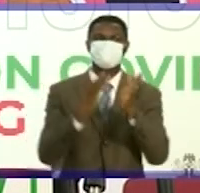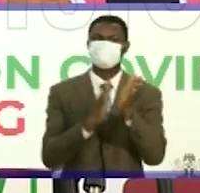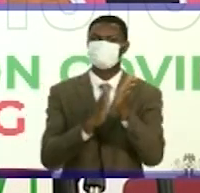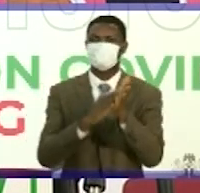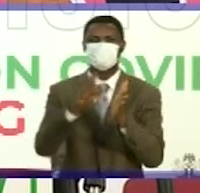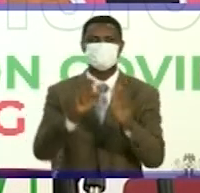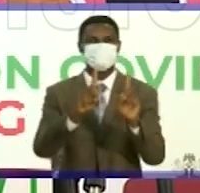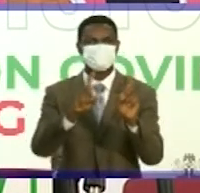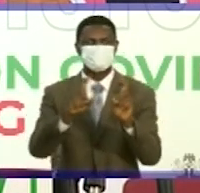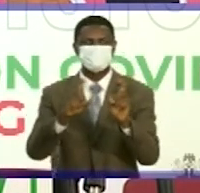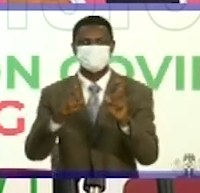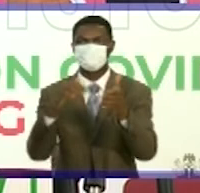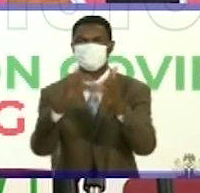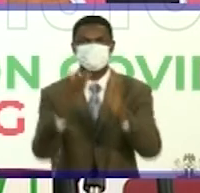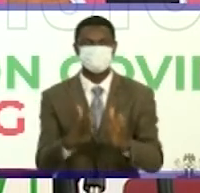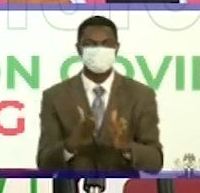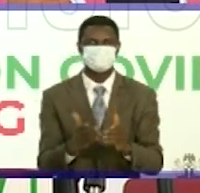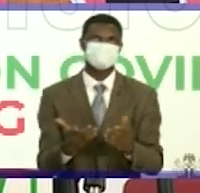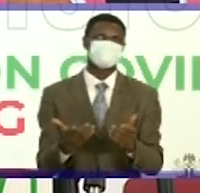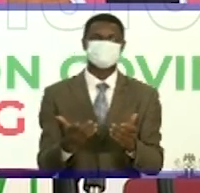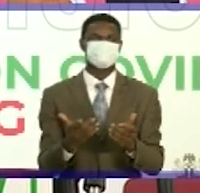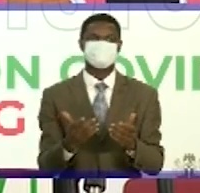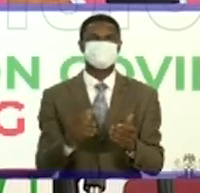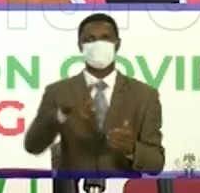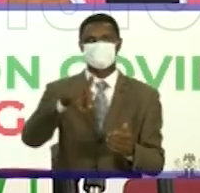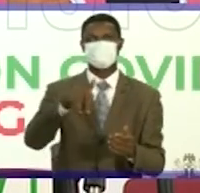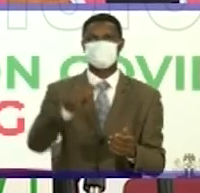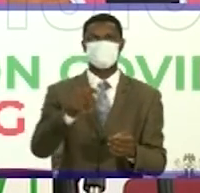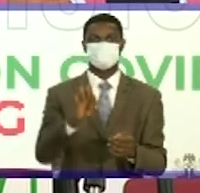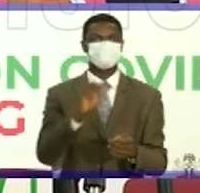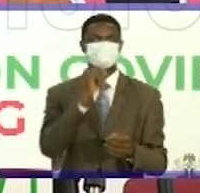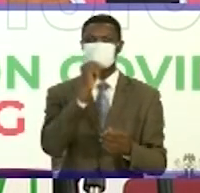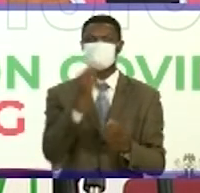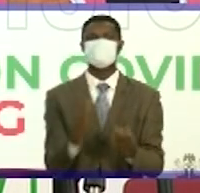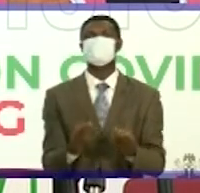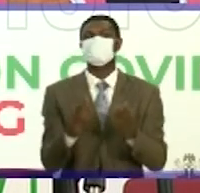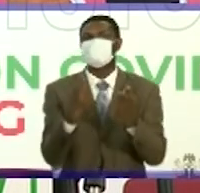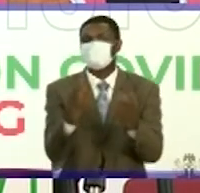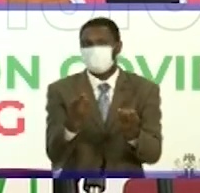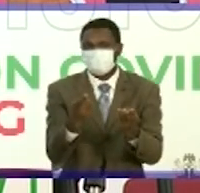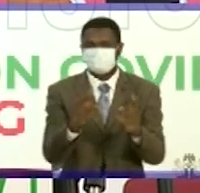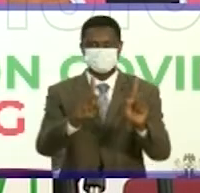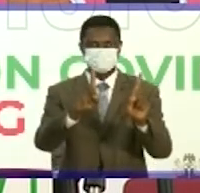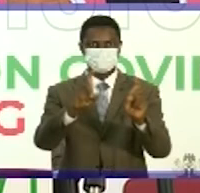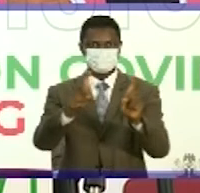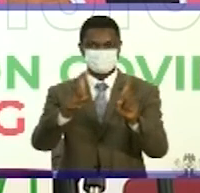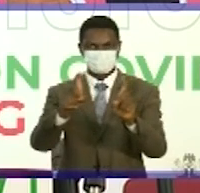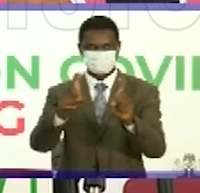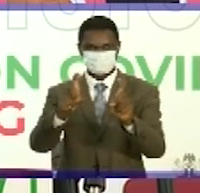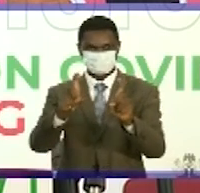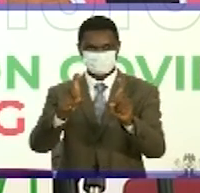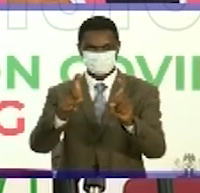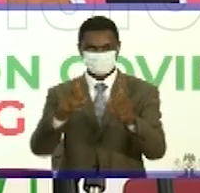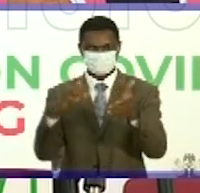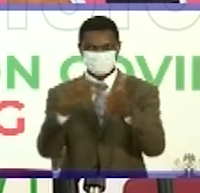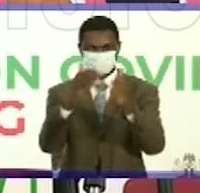not recommend testing of students before they resume school. A good reason is because if you do a test today